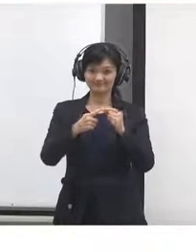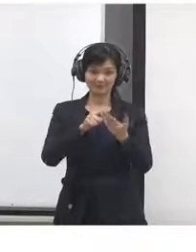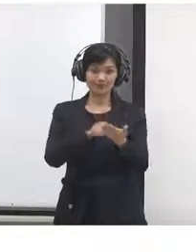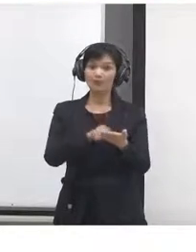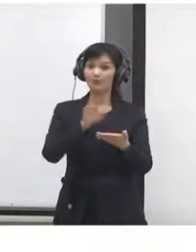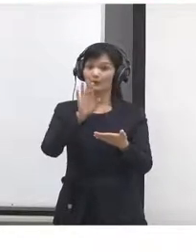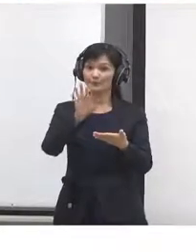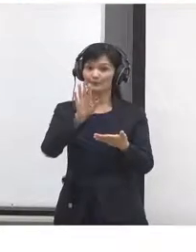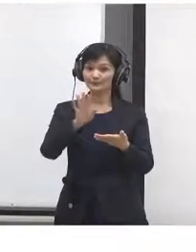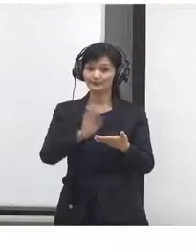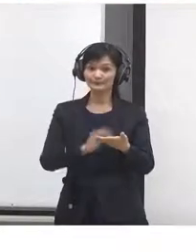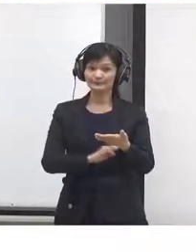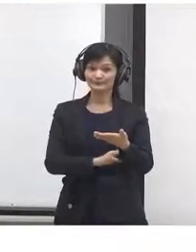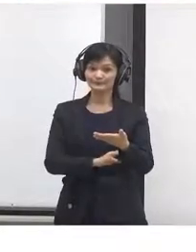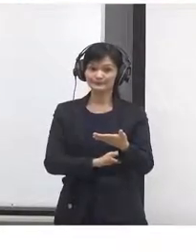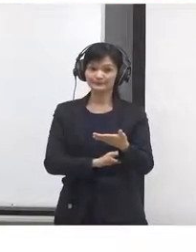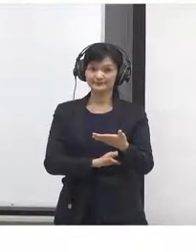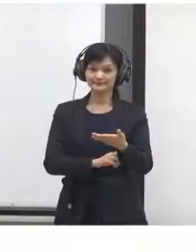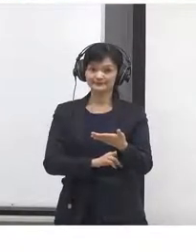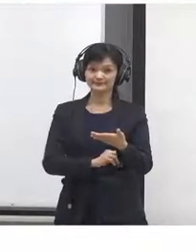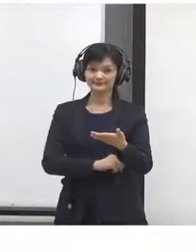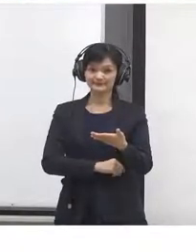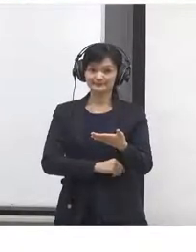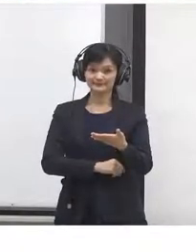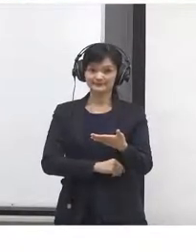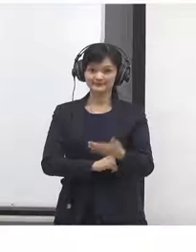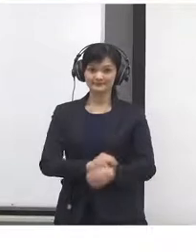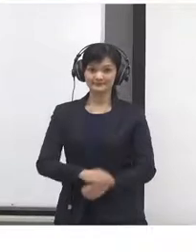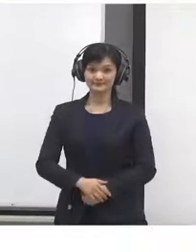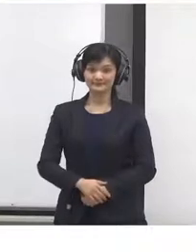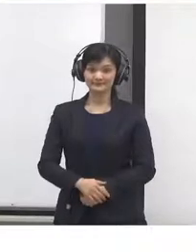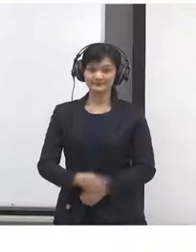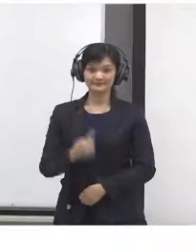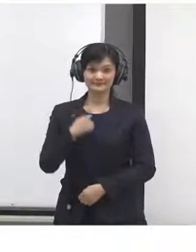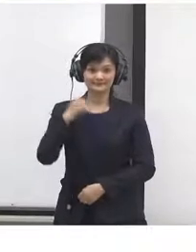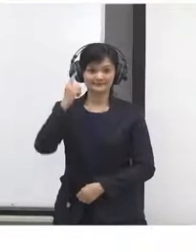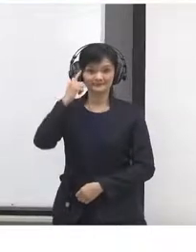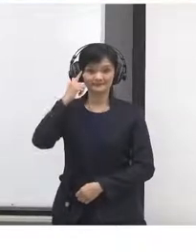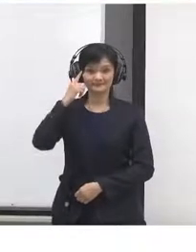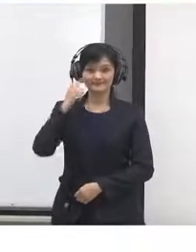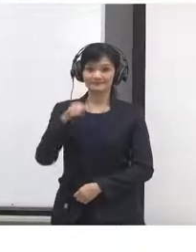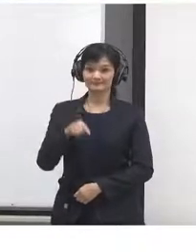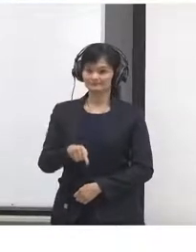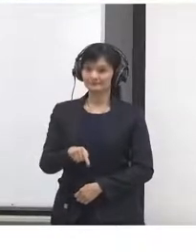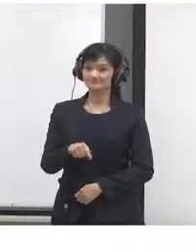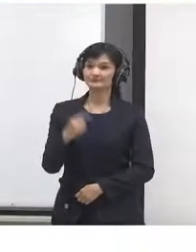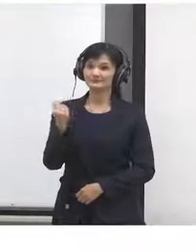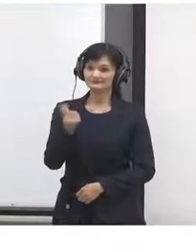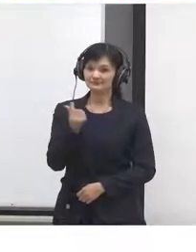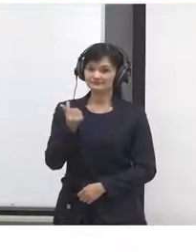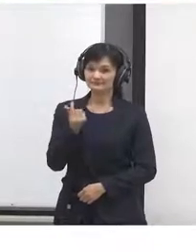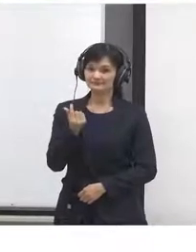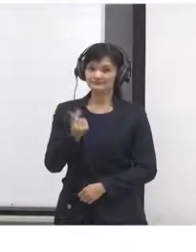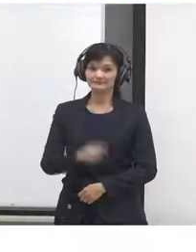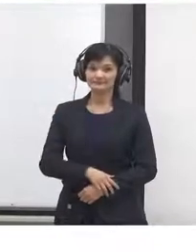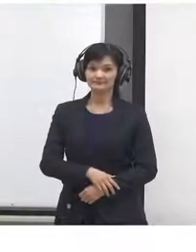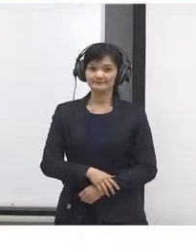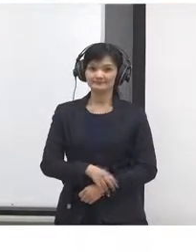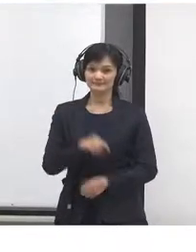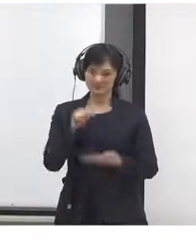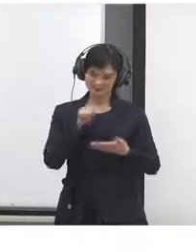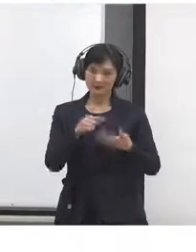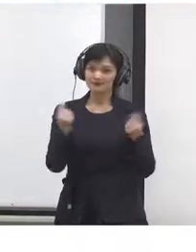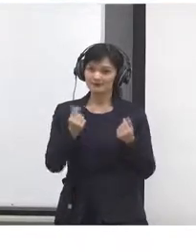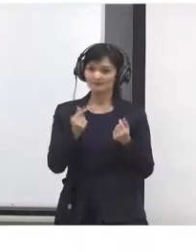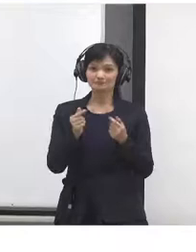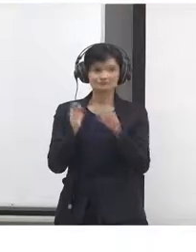I think this one's maybe focusing for the her story, Zito.